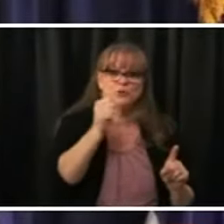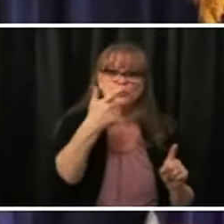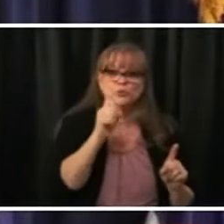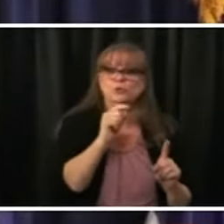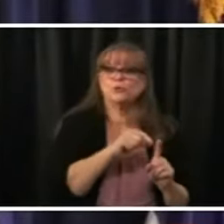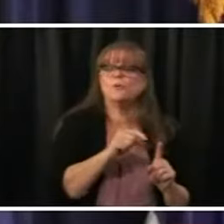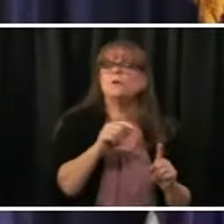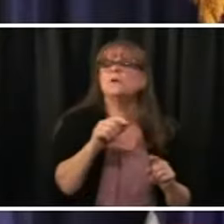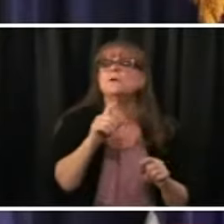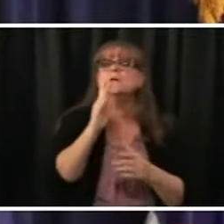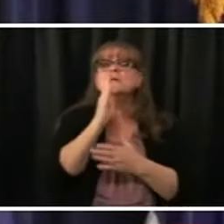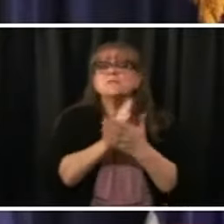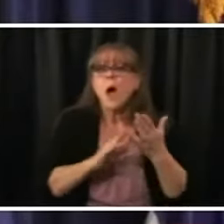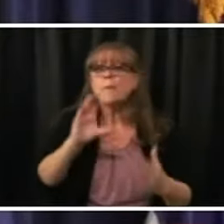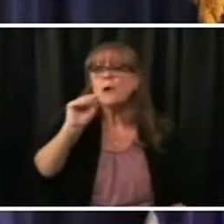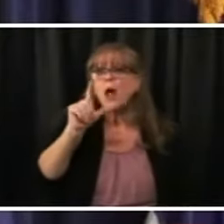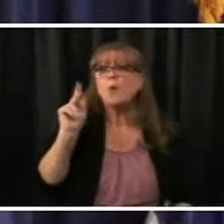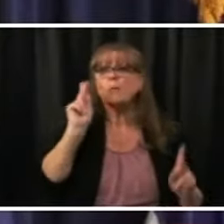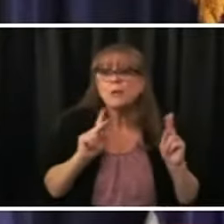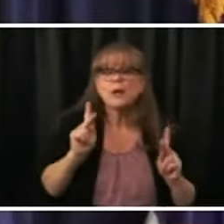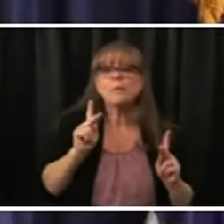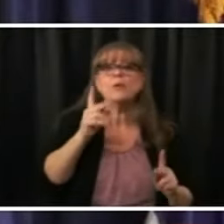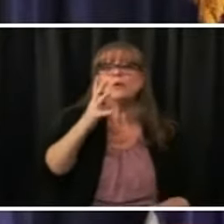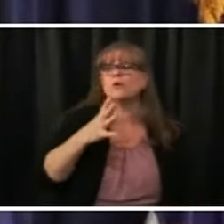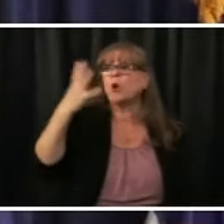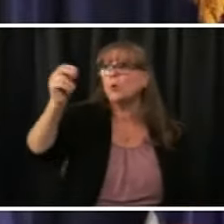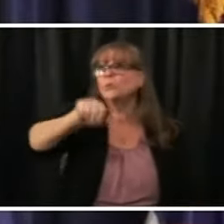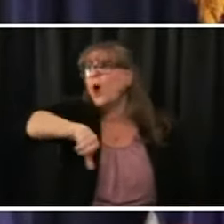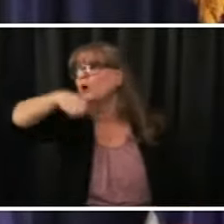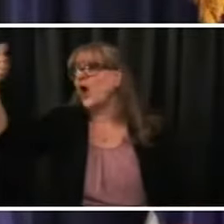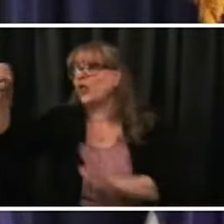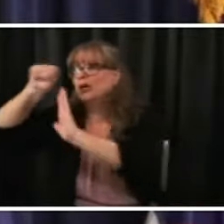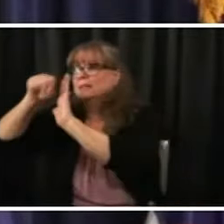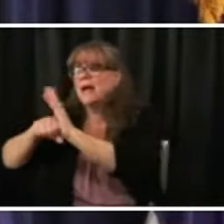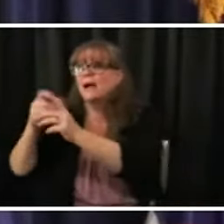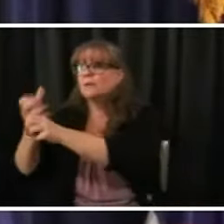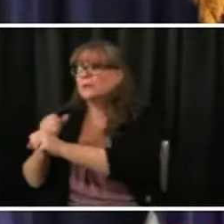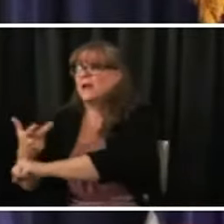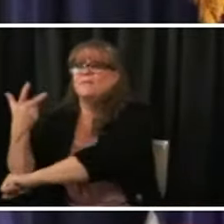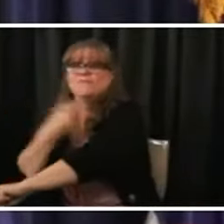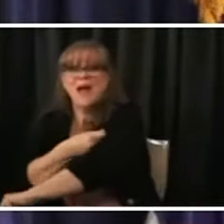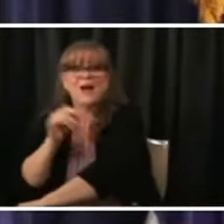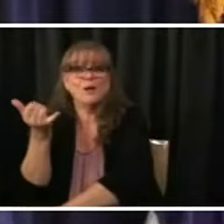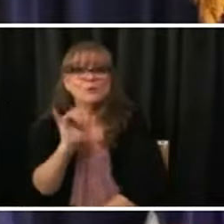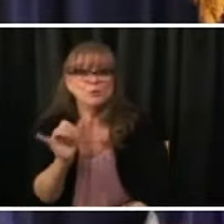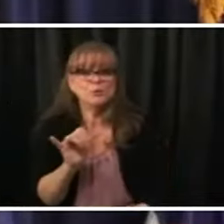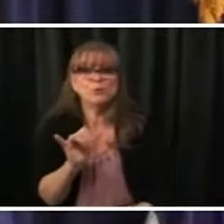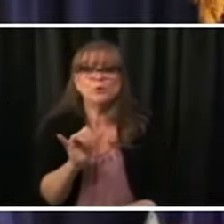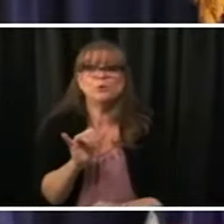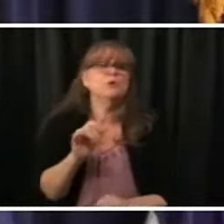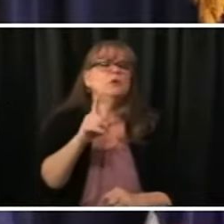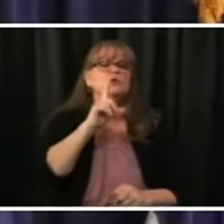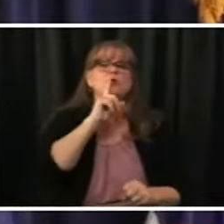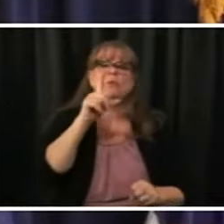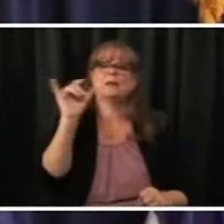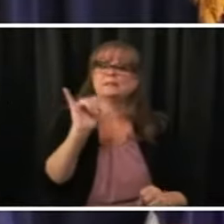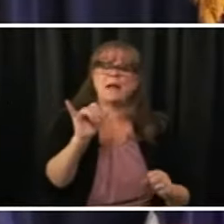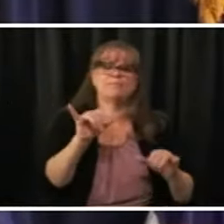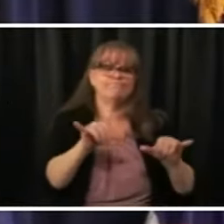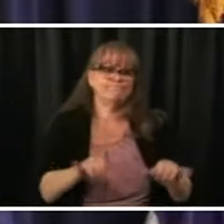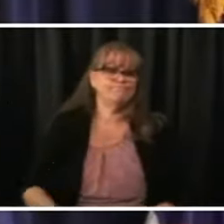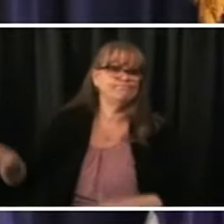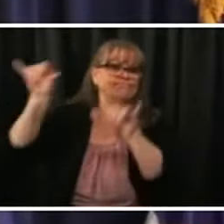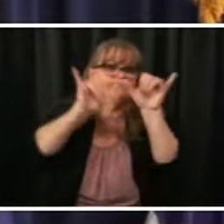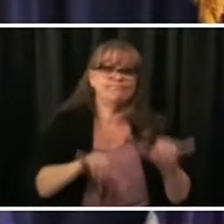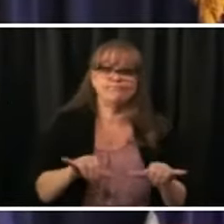roughly equal numbers from people from other states that have gotten it here. But it creates significant, unintended consequences if we were to